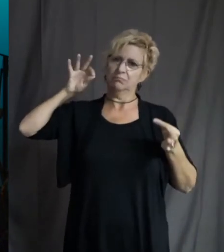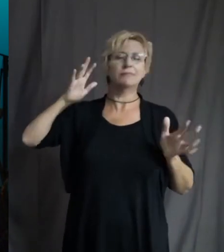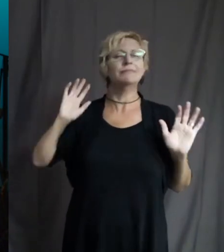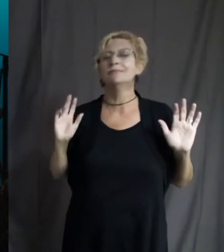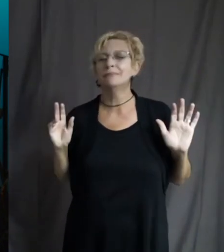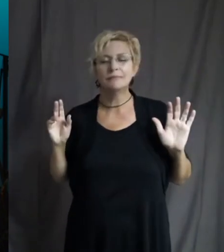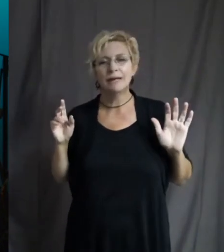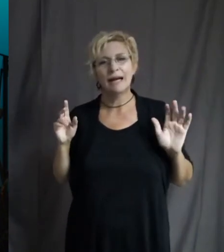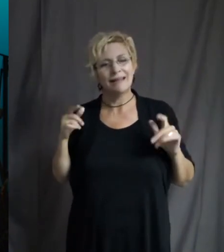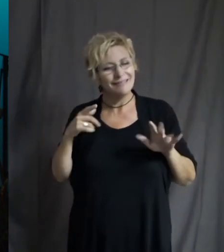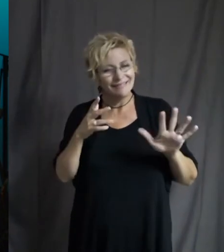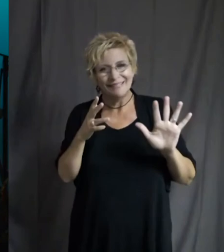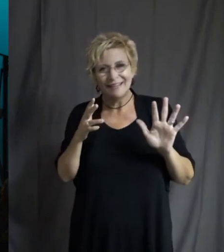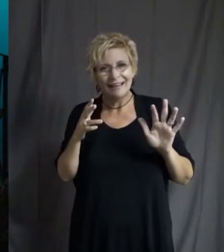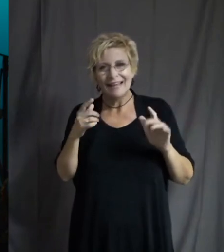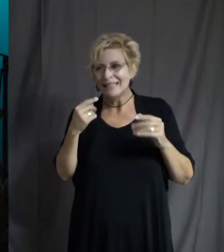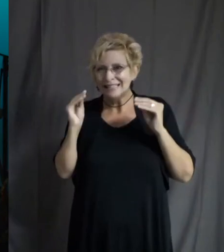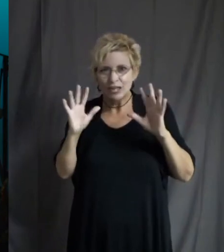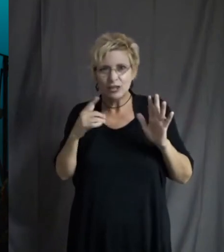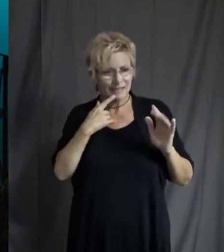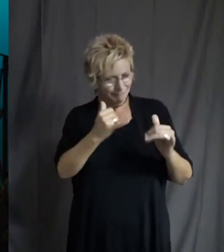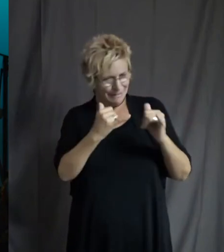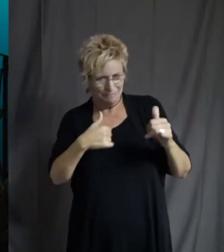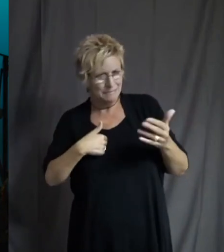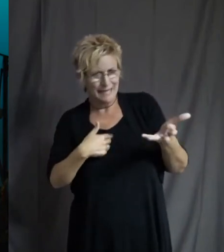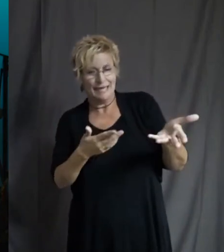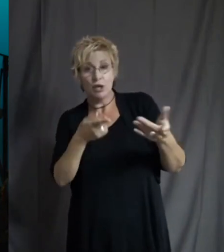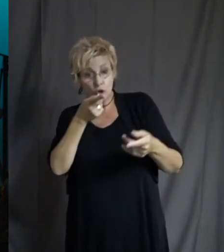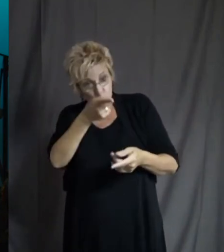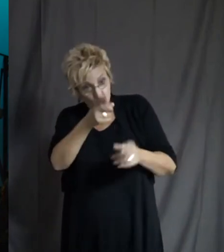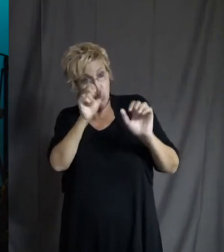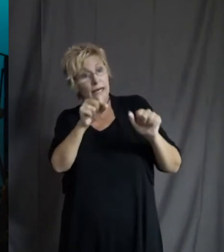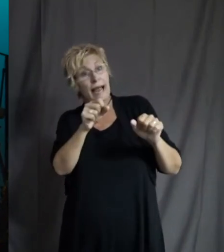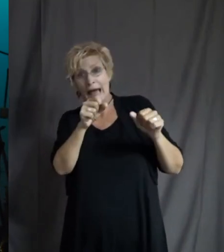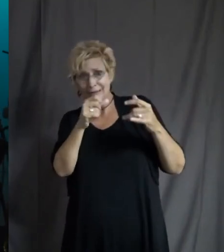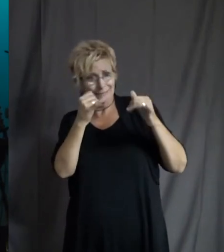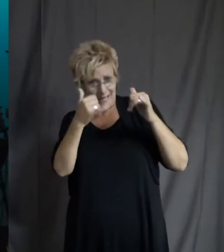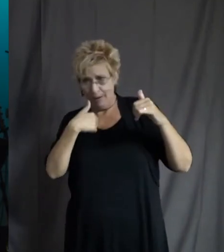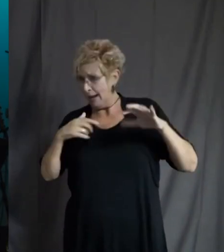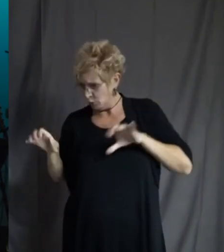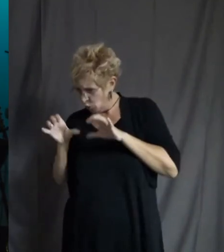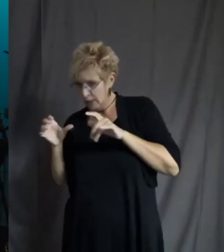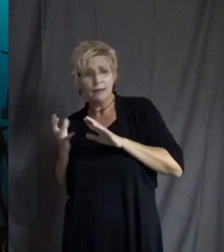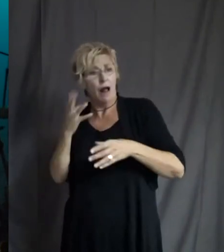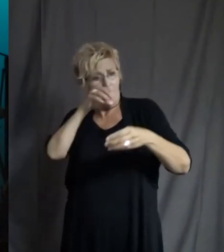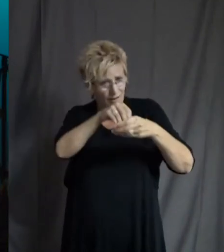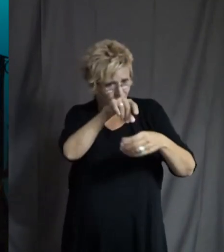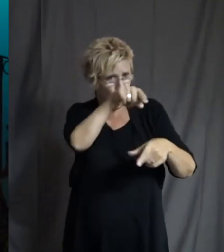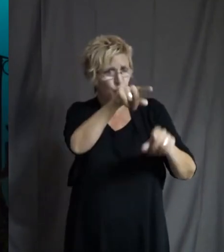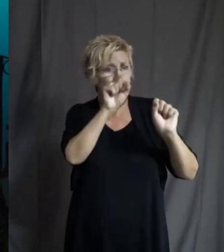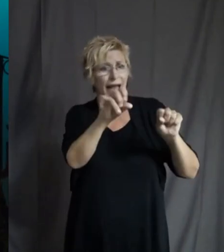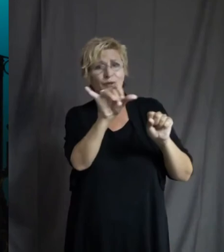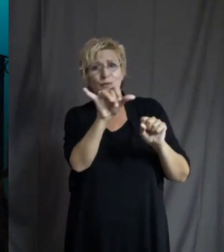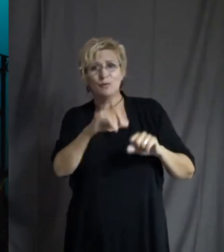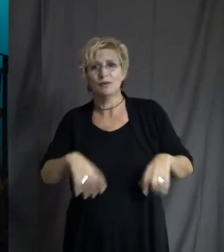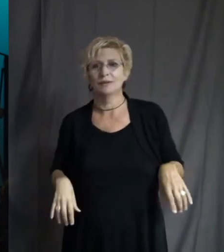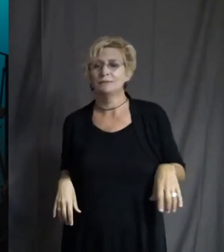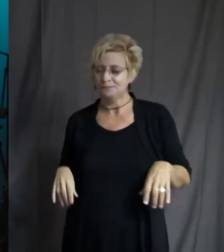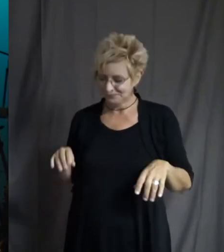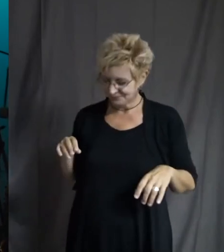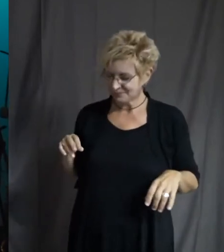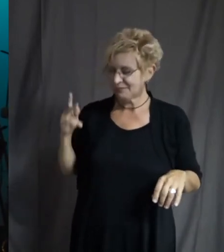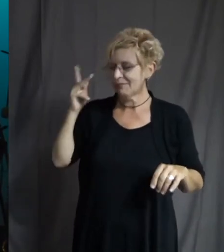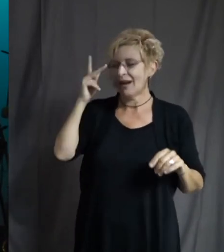but they actually said, hey, you're just like I am. You can go do what I'm doing. The philosopher Alan Watts